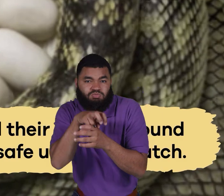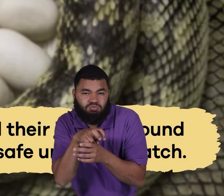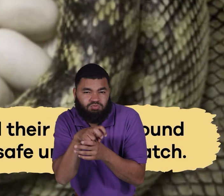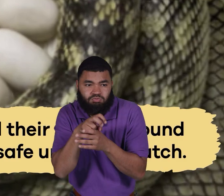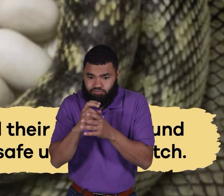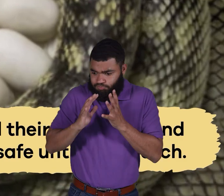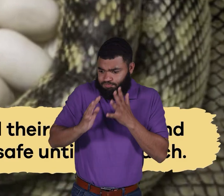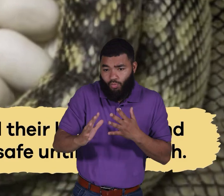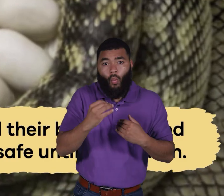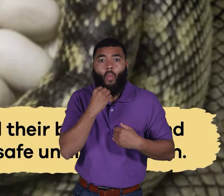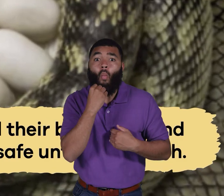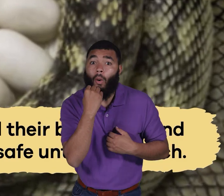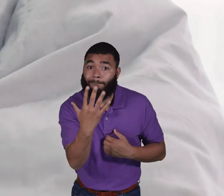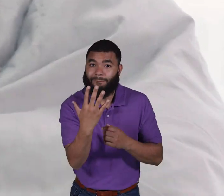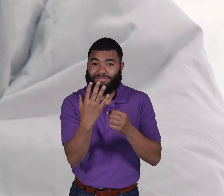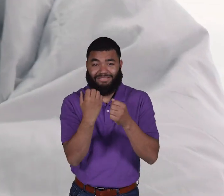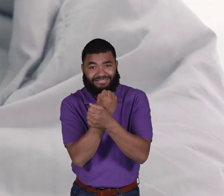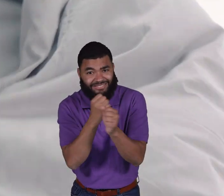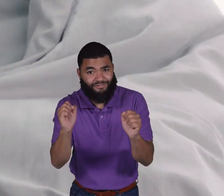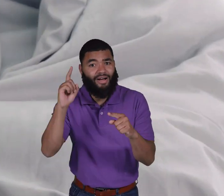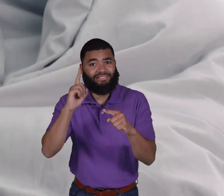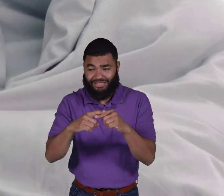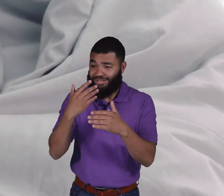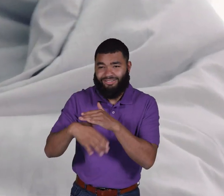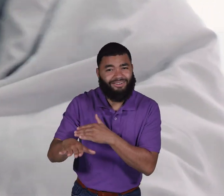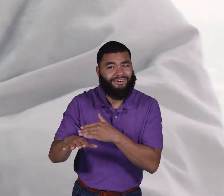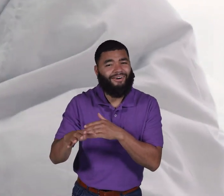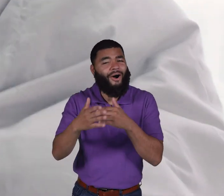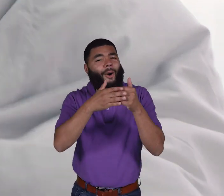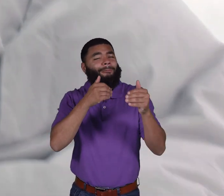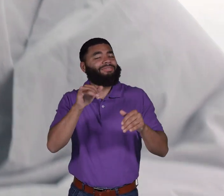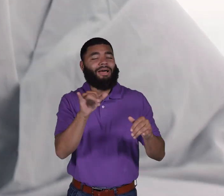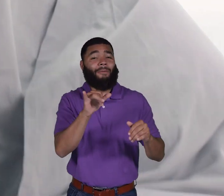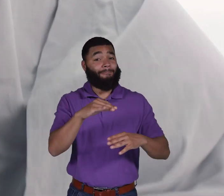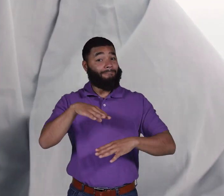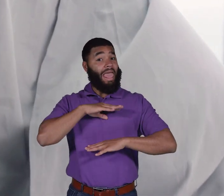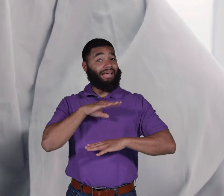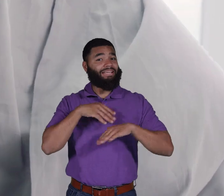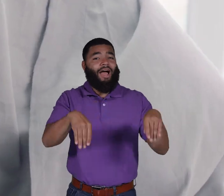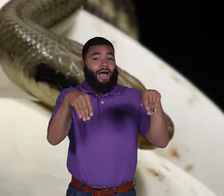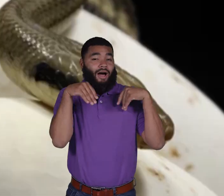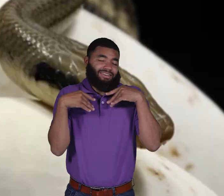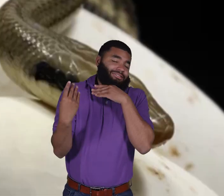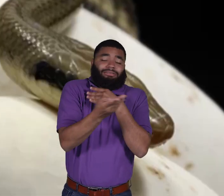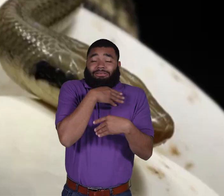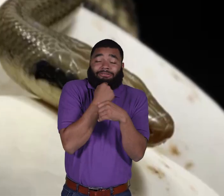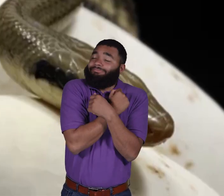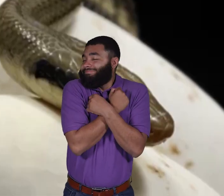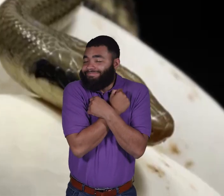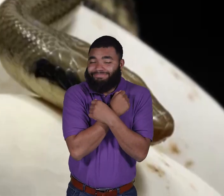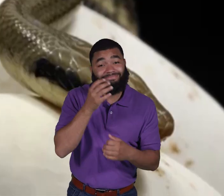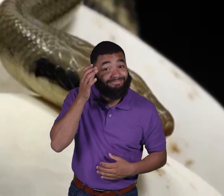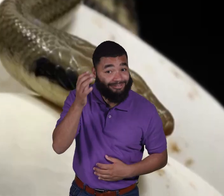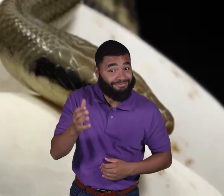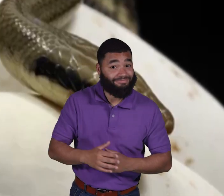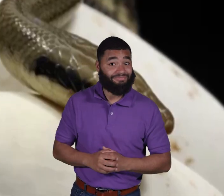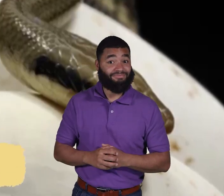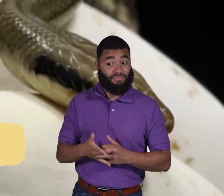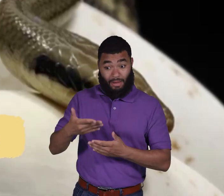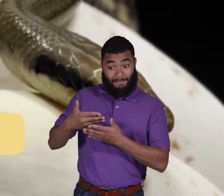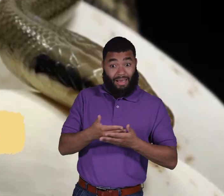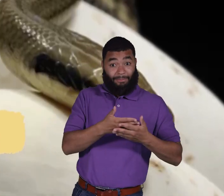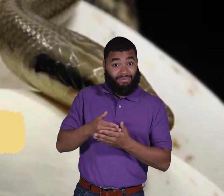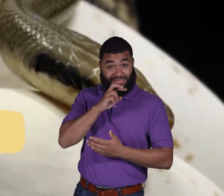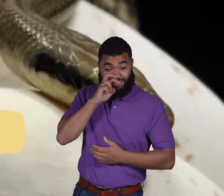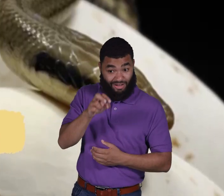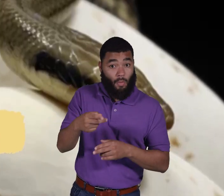safe until they hatch. It's like being wrapped in a cozy blanket. This helps the baby pythons,